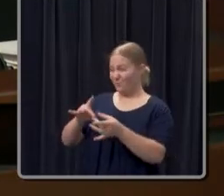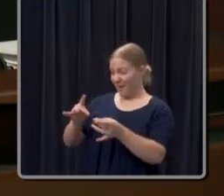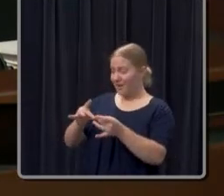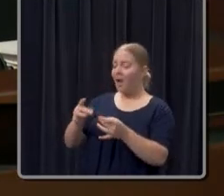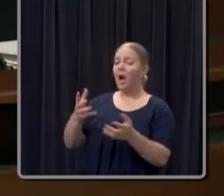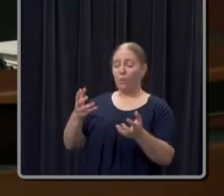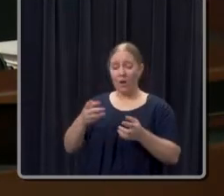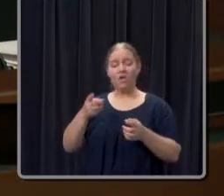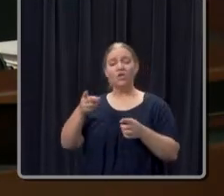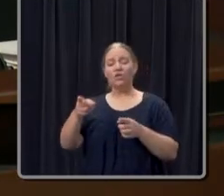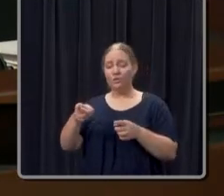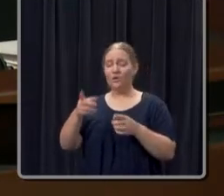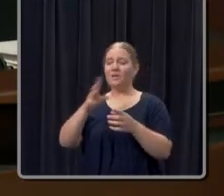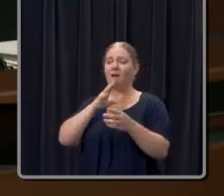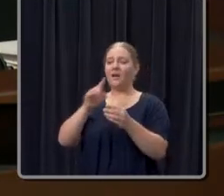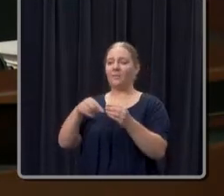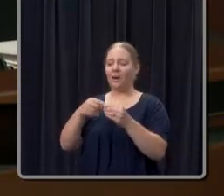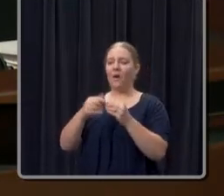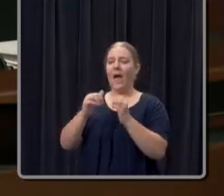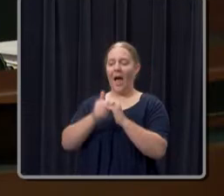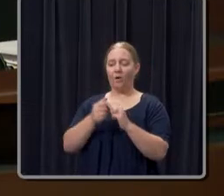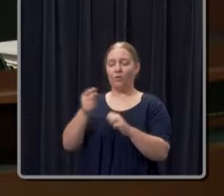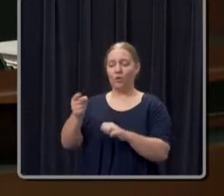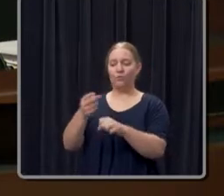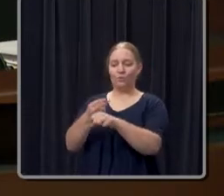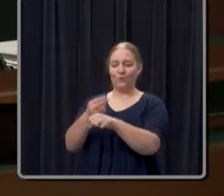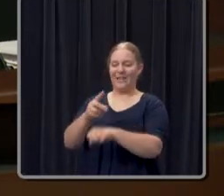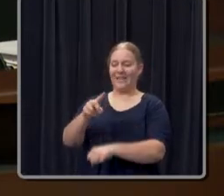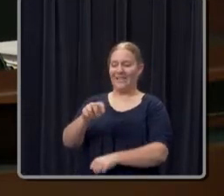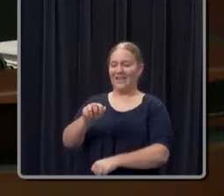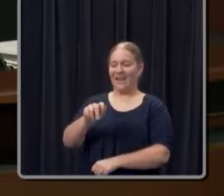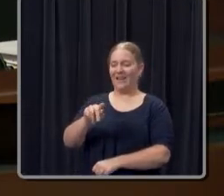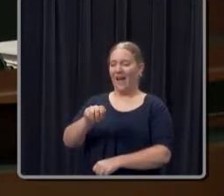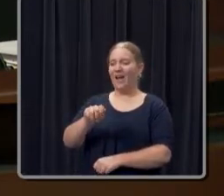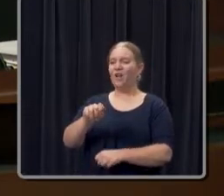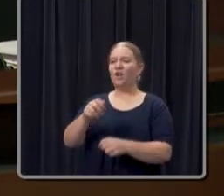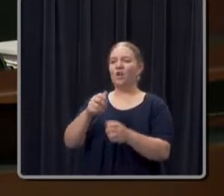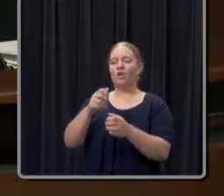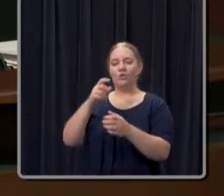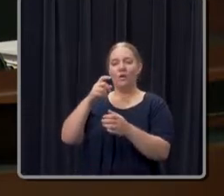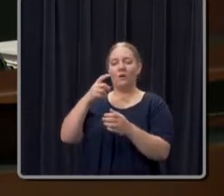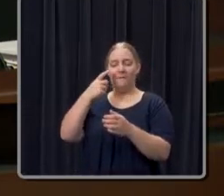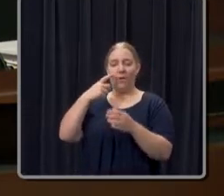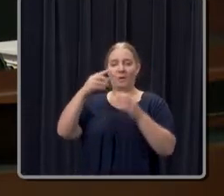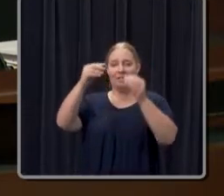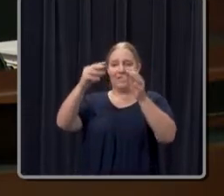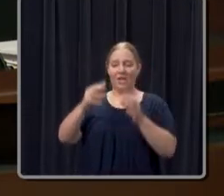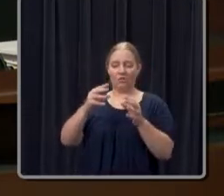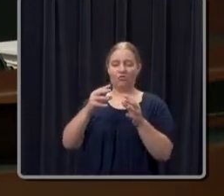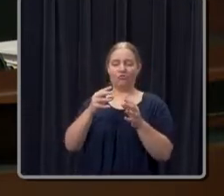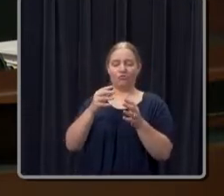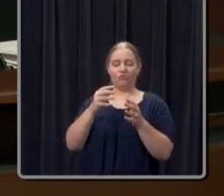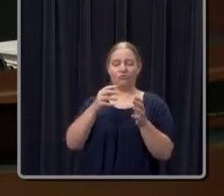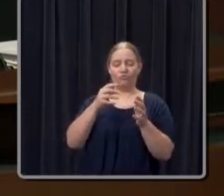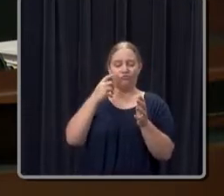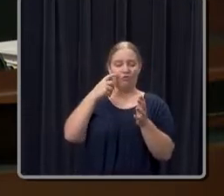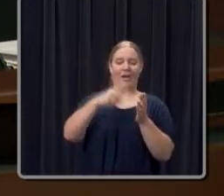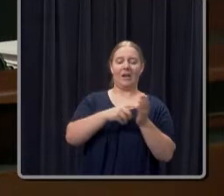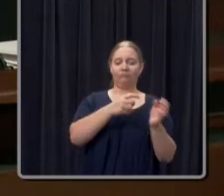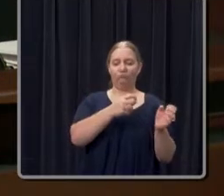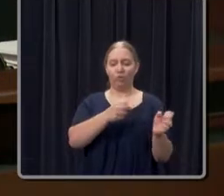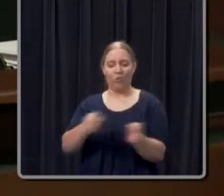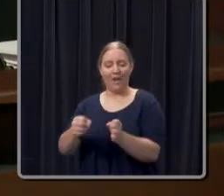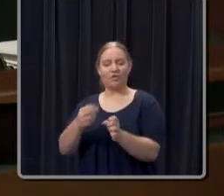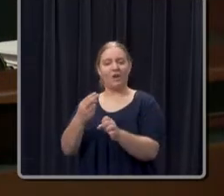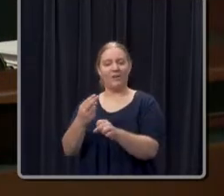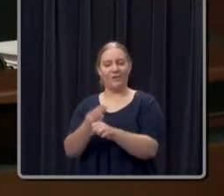for you to talk about how you're using that data to recognize, helping the teachers recognize the strategies they use with